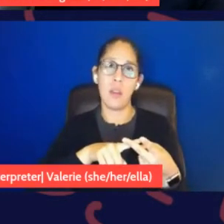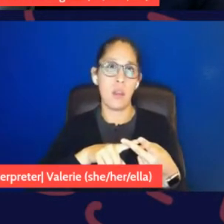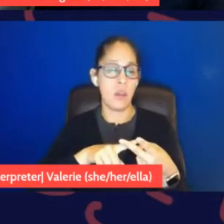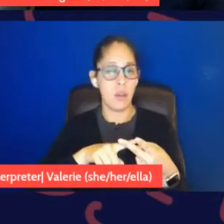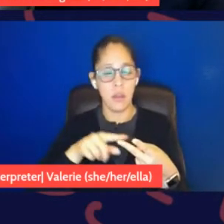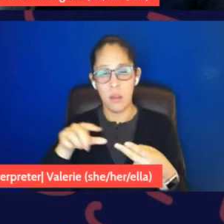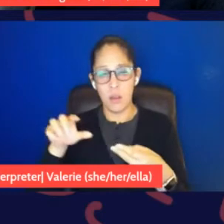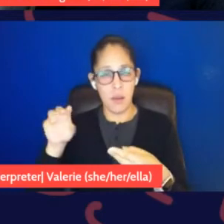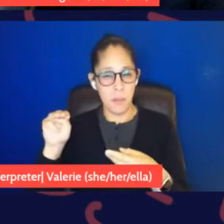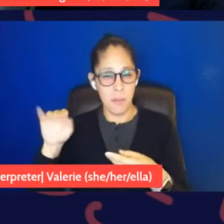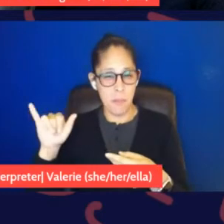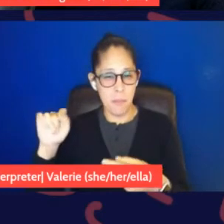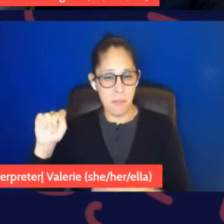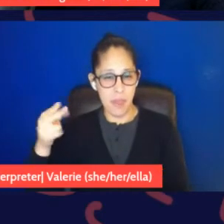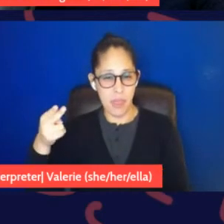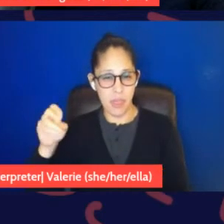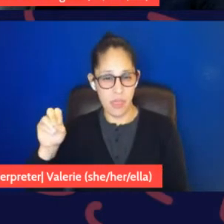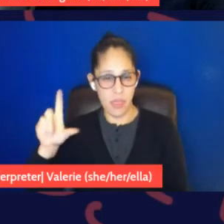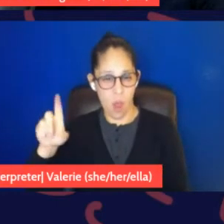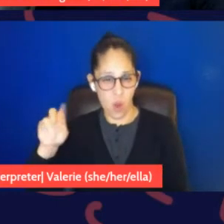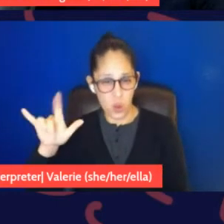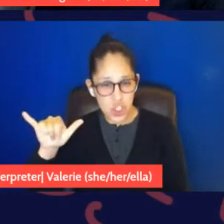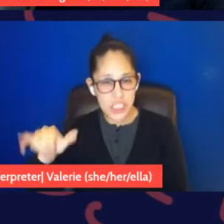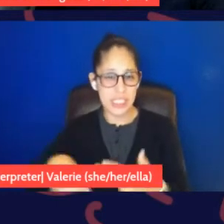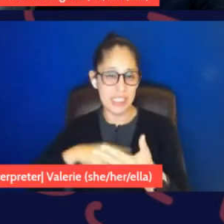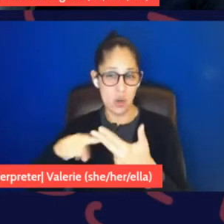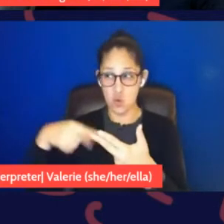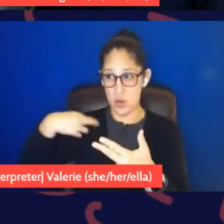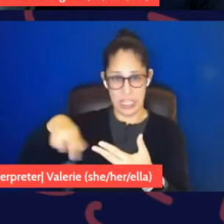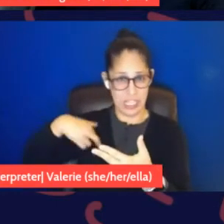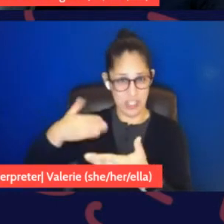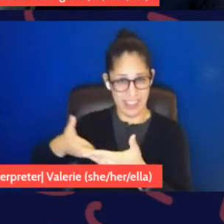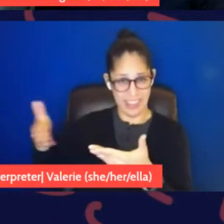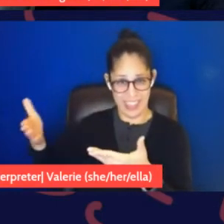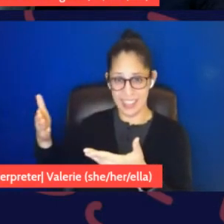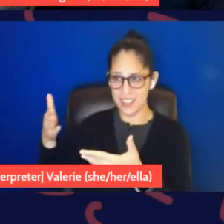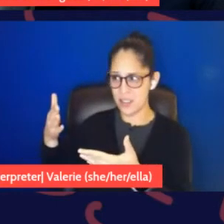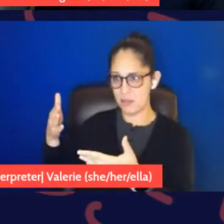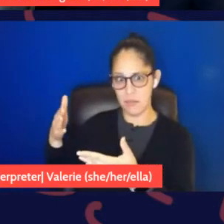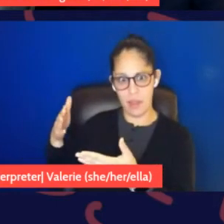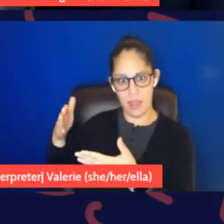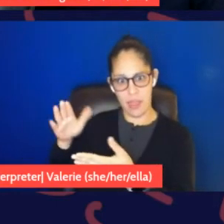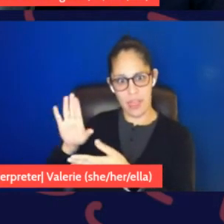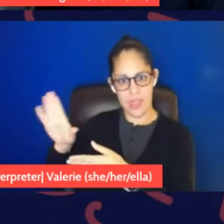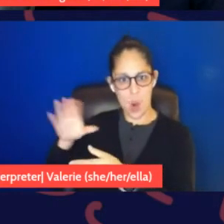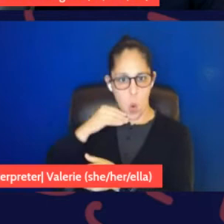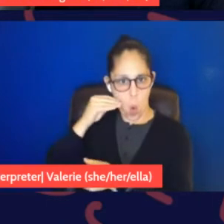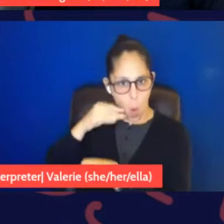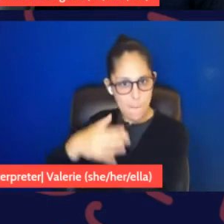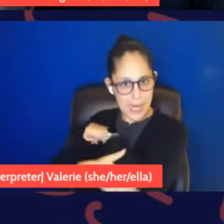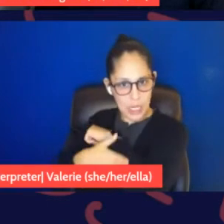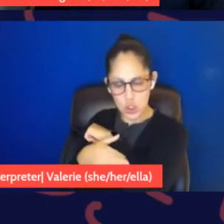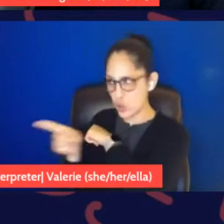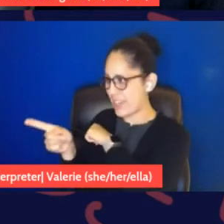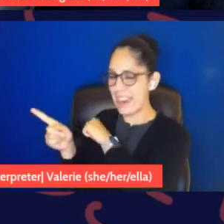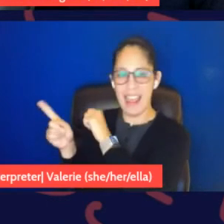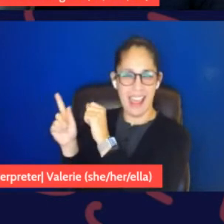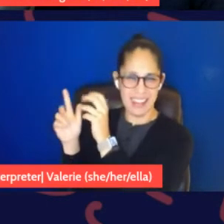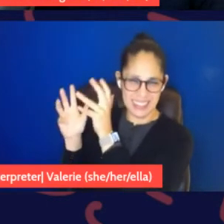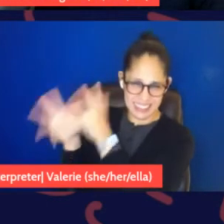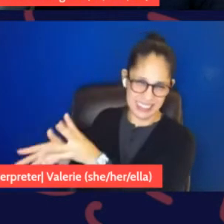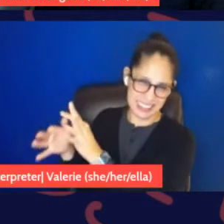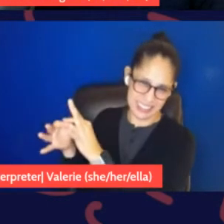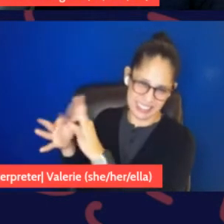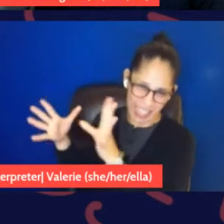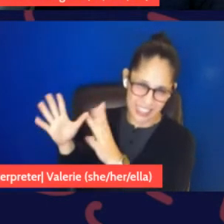mythology, religions, and things that they left behind, that, you know, that they don't, that there's, that th-